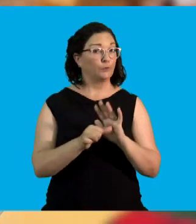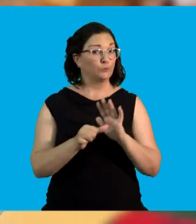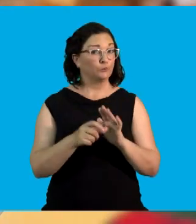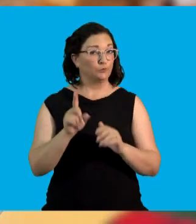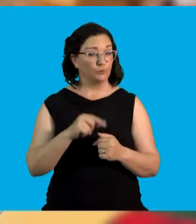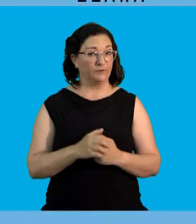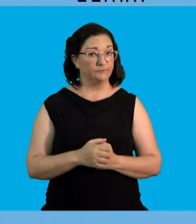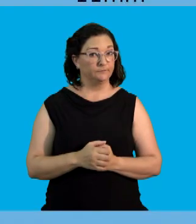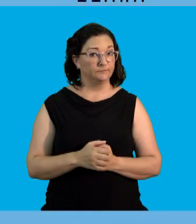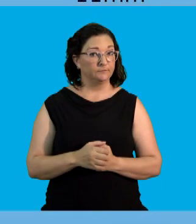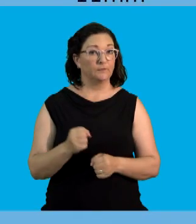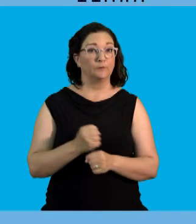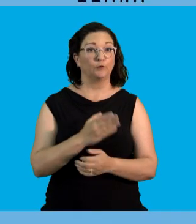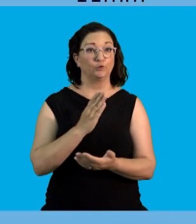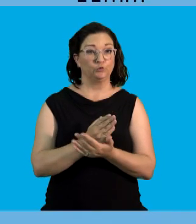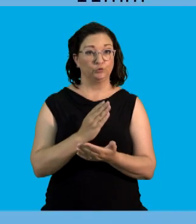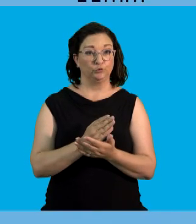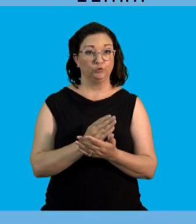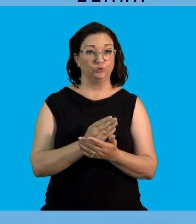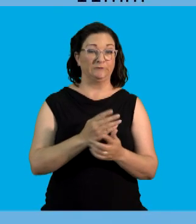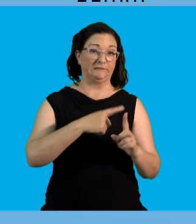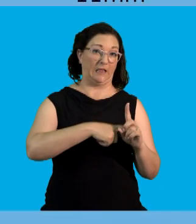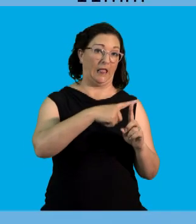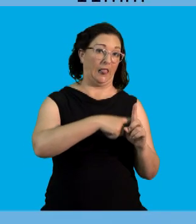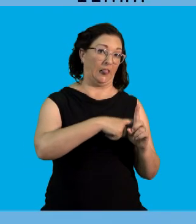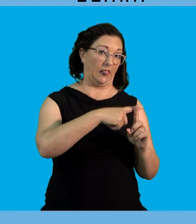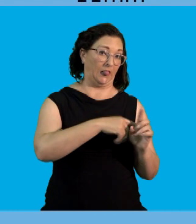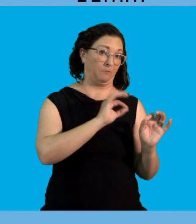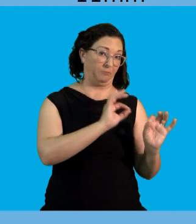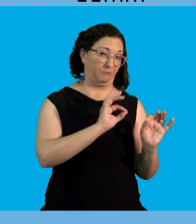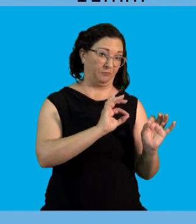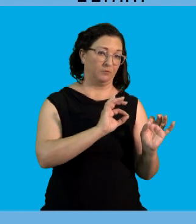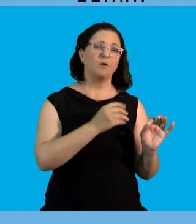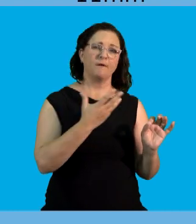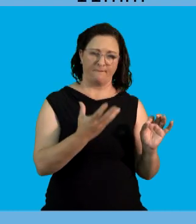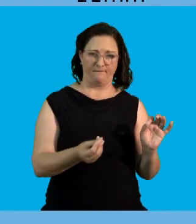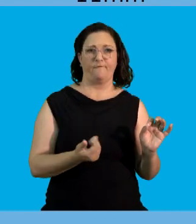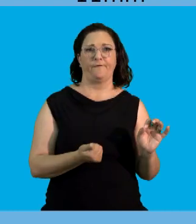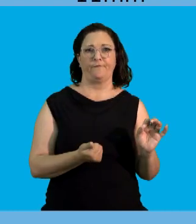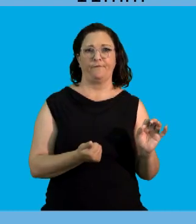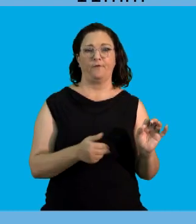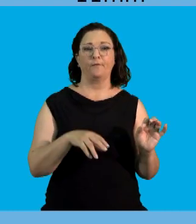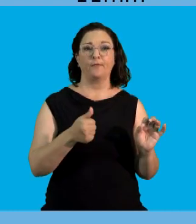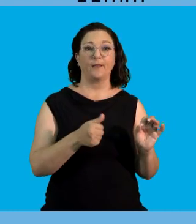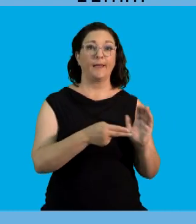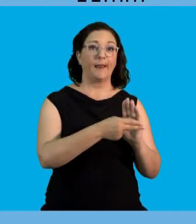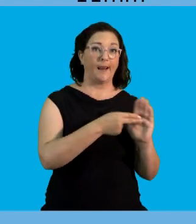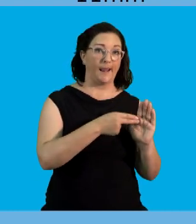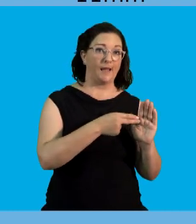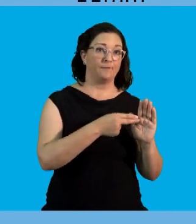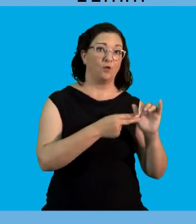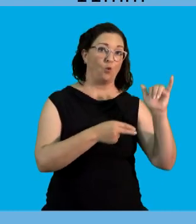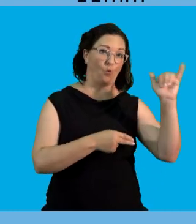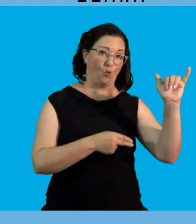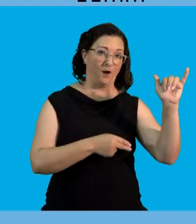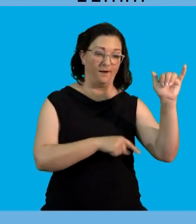following things. Number one, make sure that you have the correct scale as we have. Remember that you also need to label your axes, both the y-axis